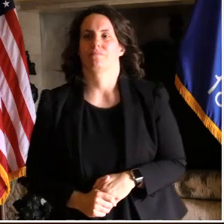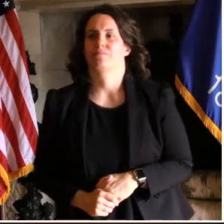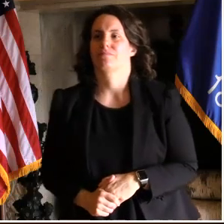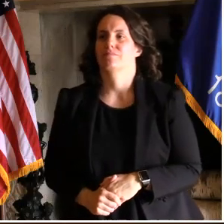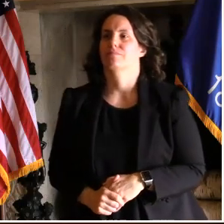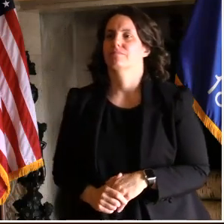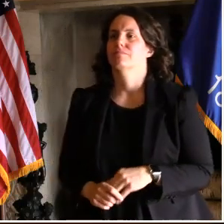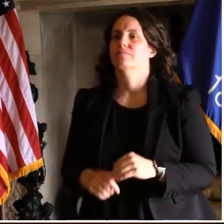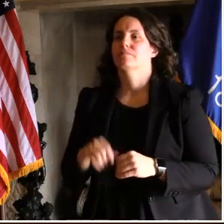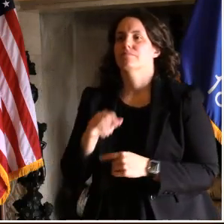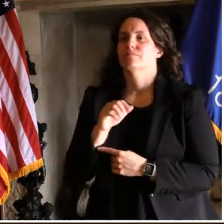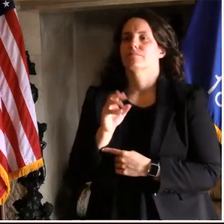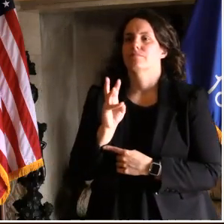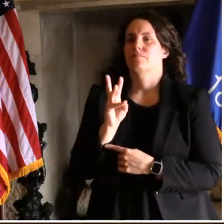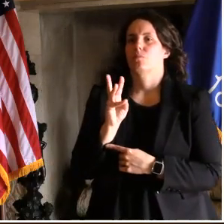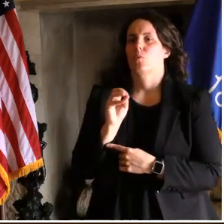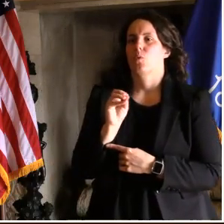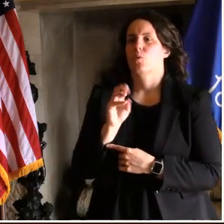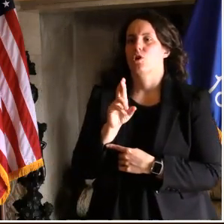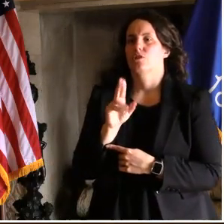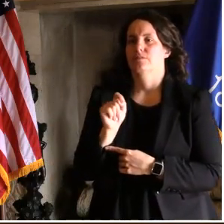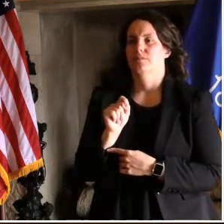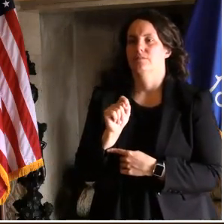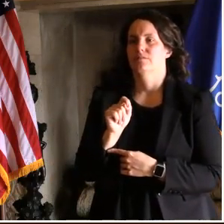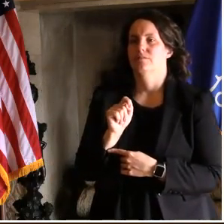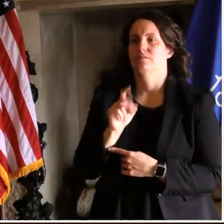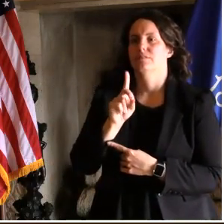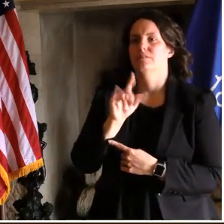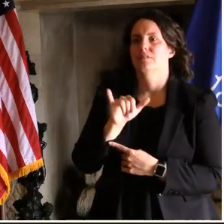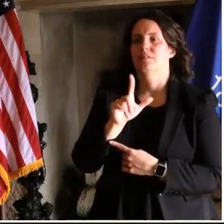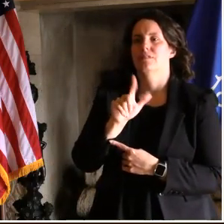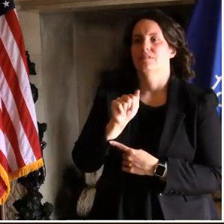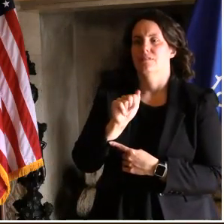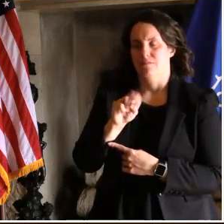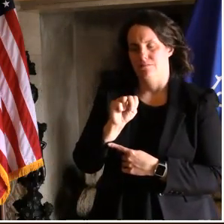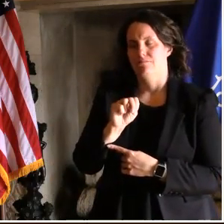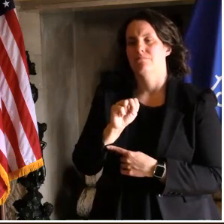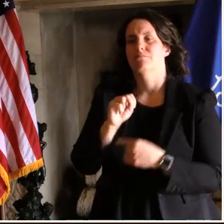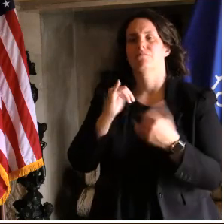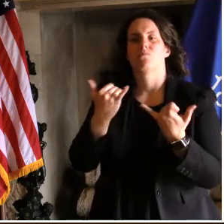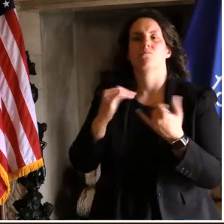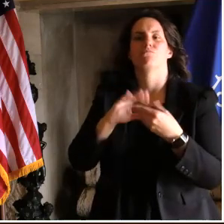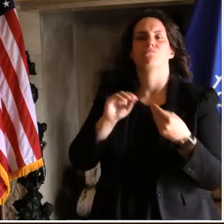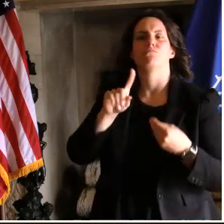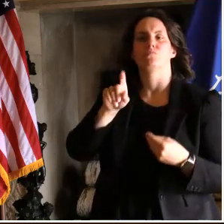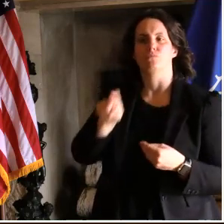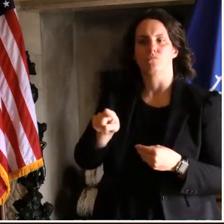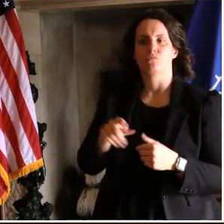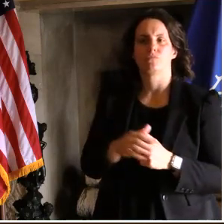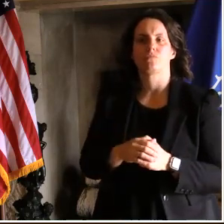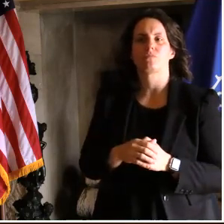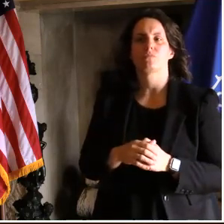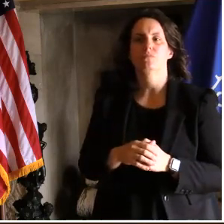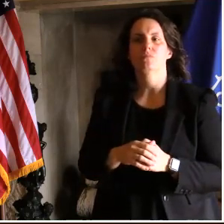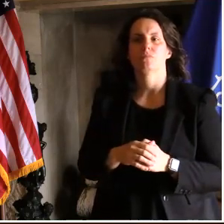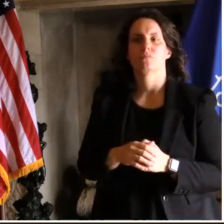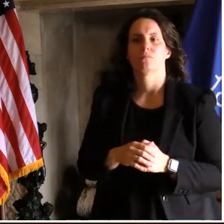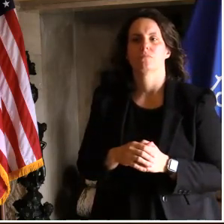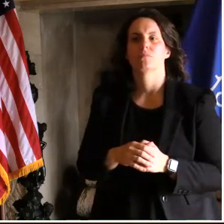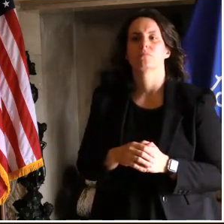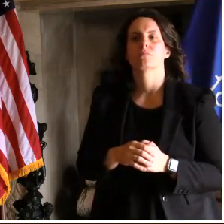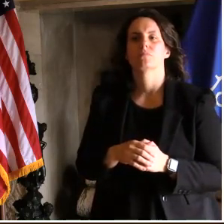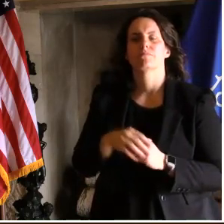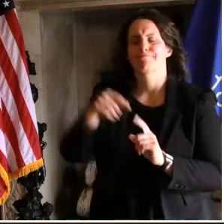Hi, yes, Dylan Brogan filling in for Charlie. What are going to be the enforcement mechanisms for ensuring that the order tomorrow will